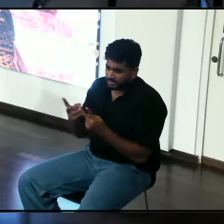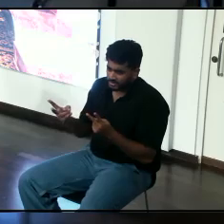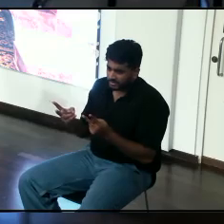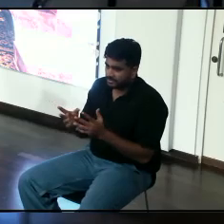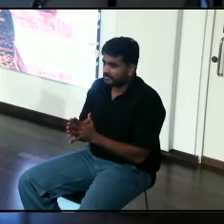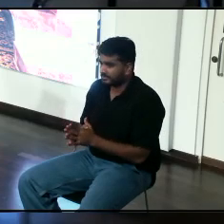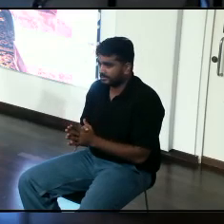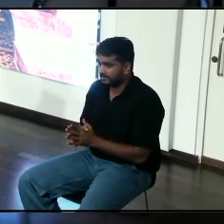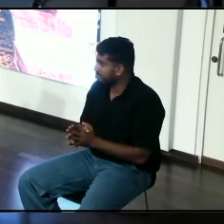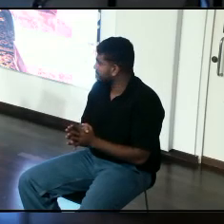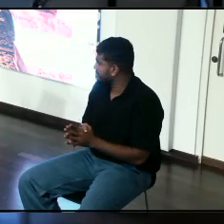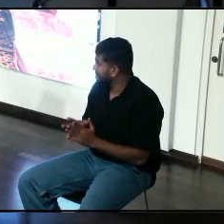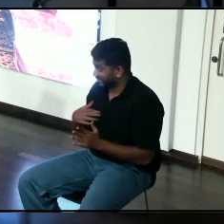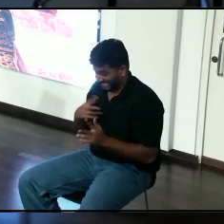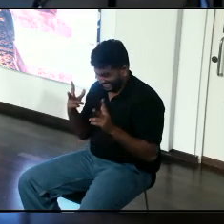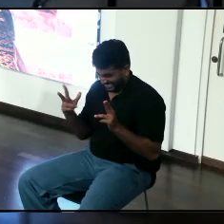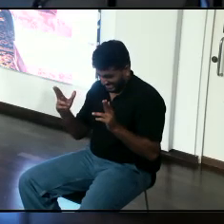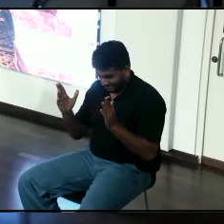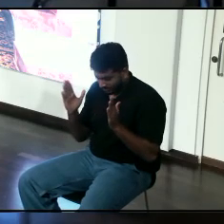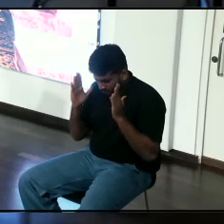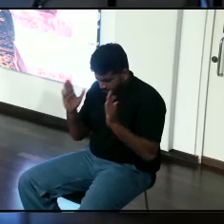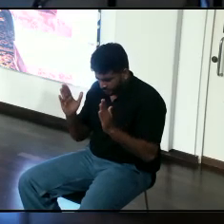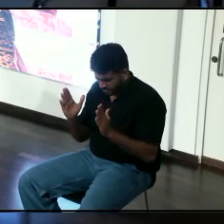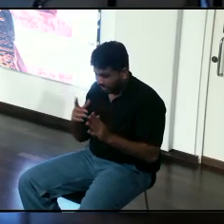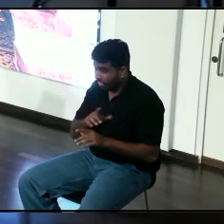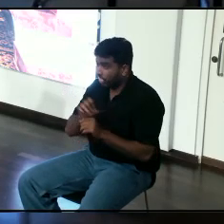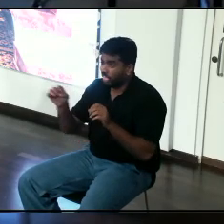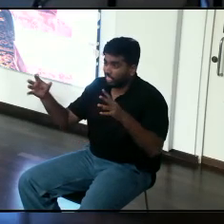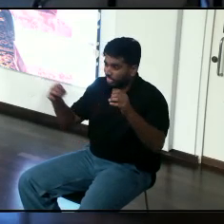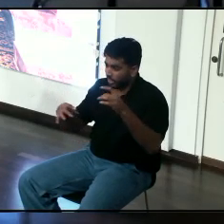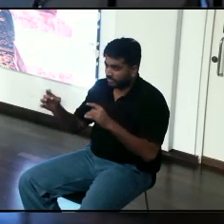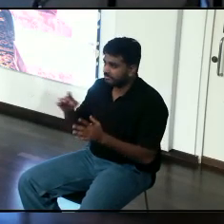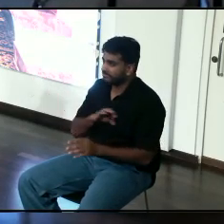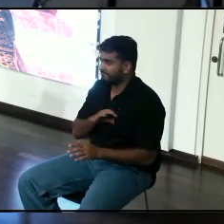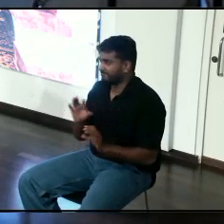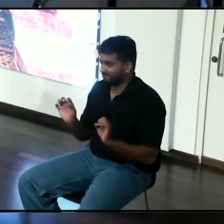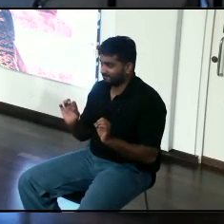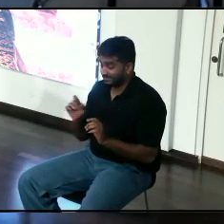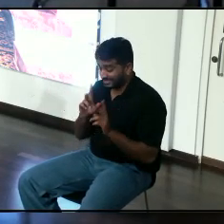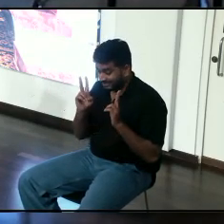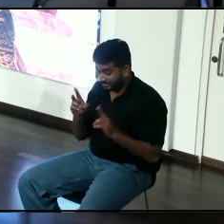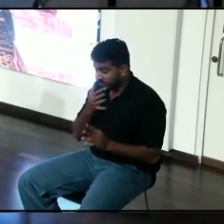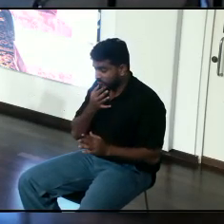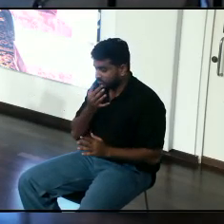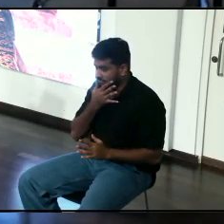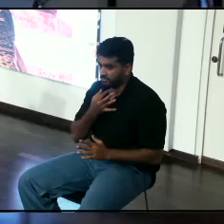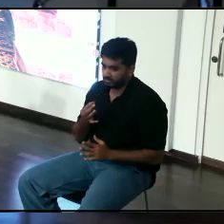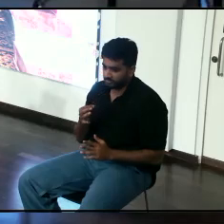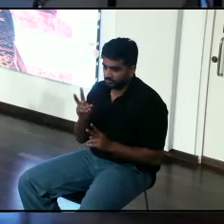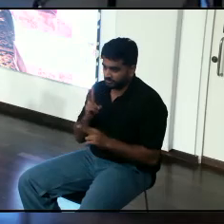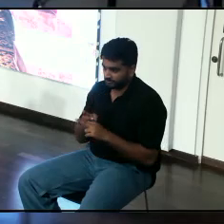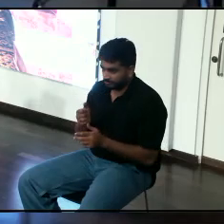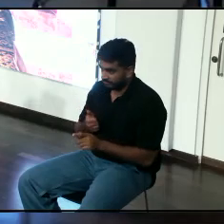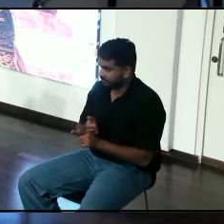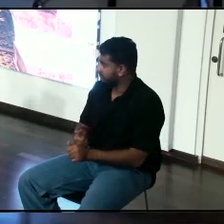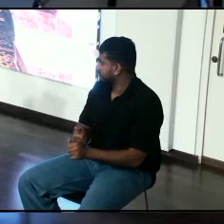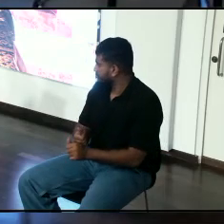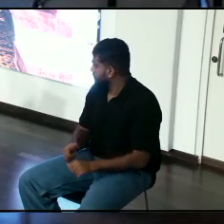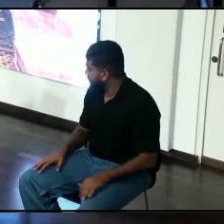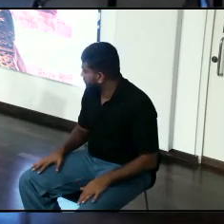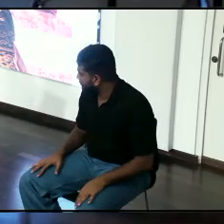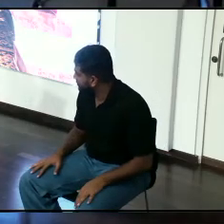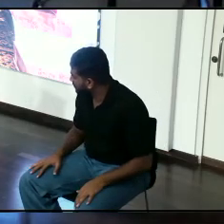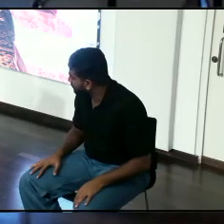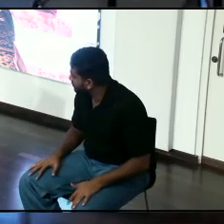concise rather than, Yeah, it would diluted. Yeah. Surround yourself with good mentors. That's the moral of